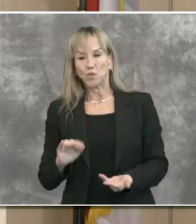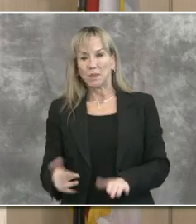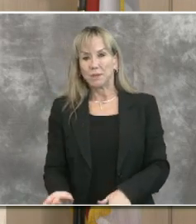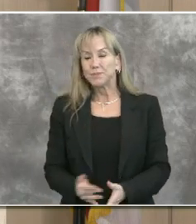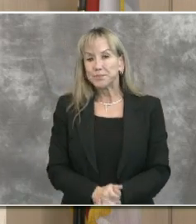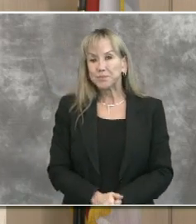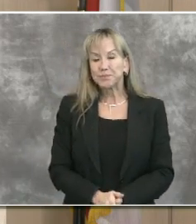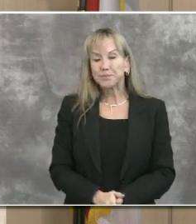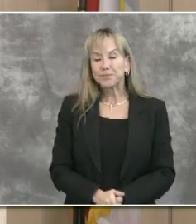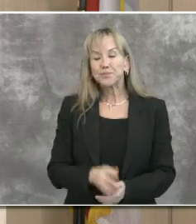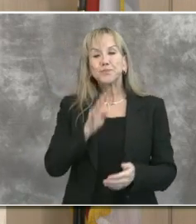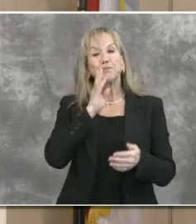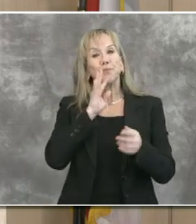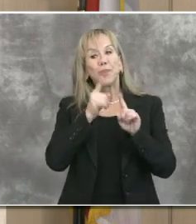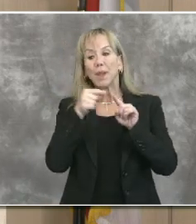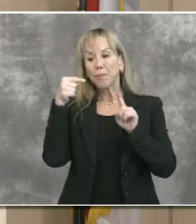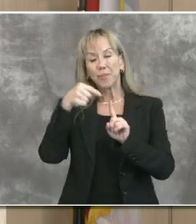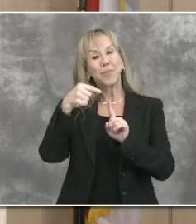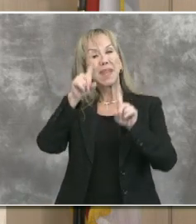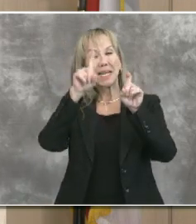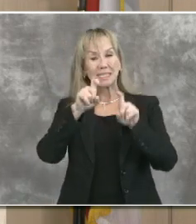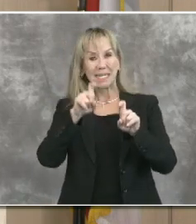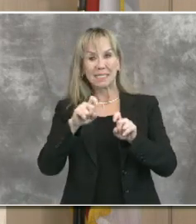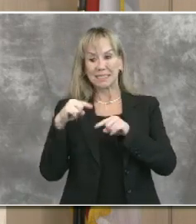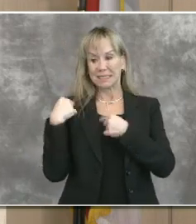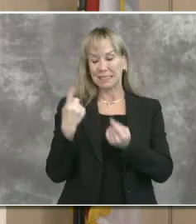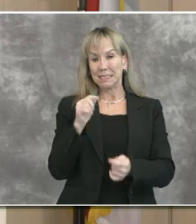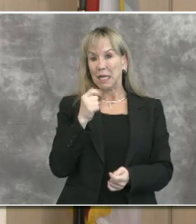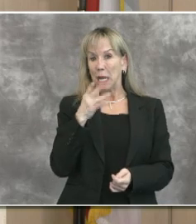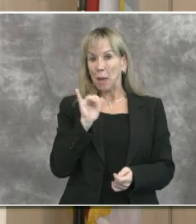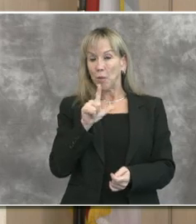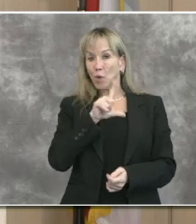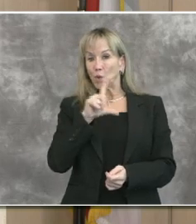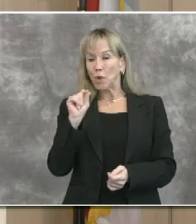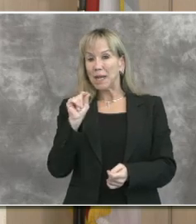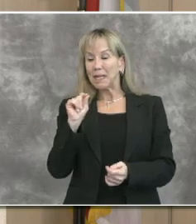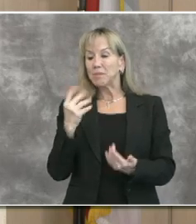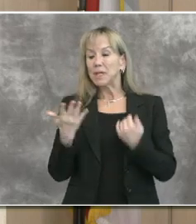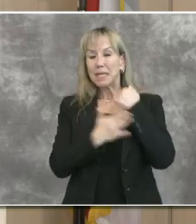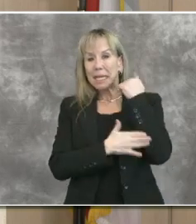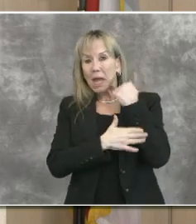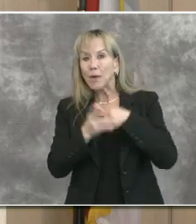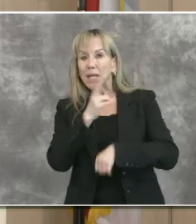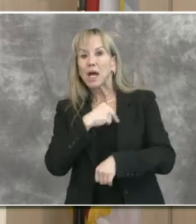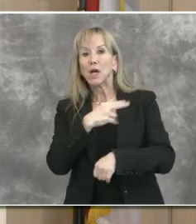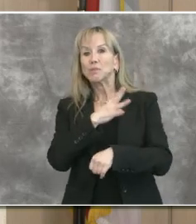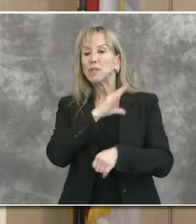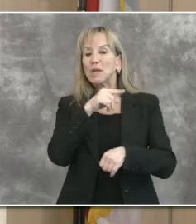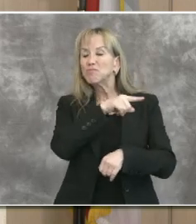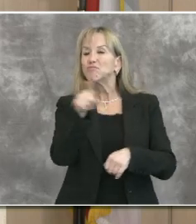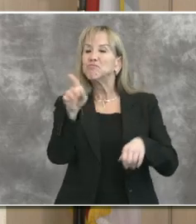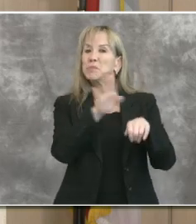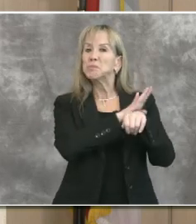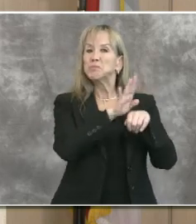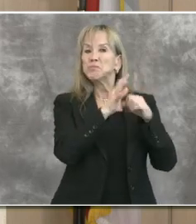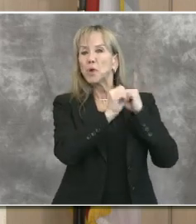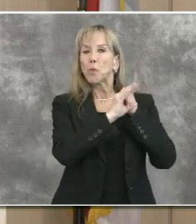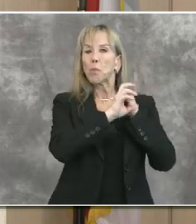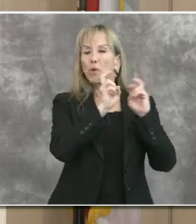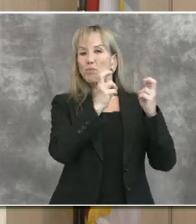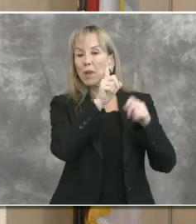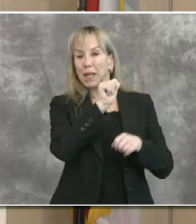Regarding testing, as of April 20th, county hospitals and commercial laboratories have conducted